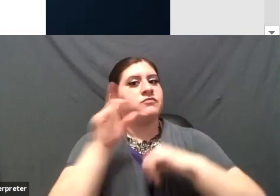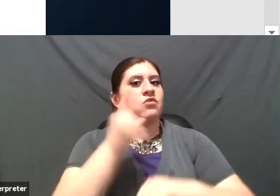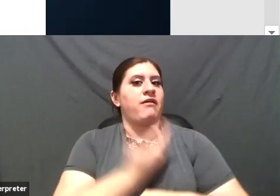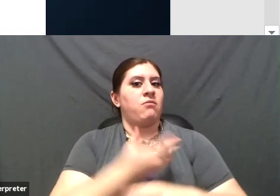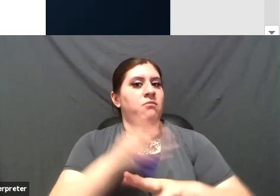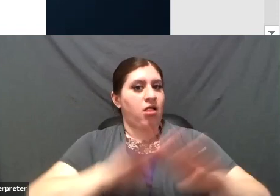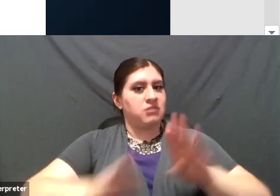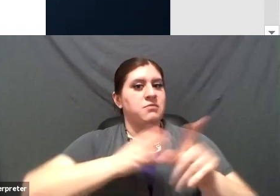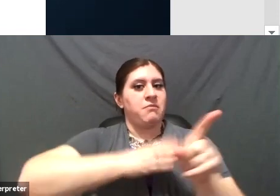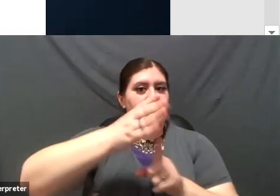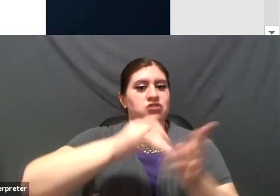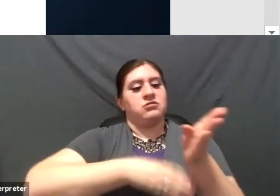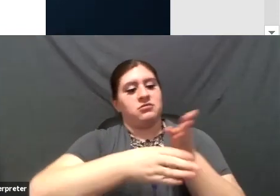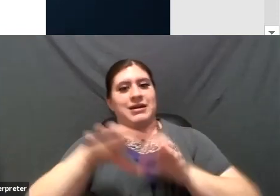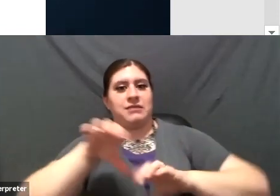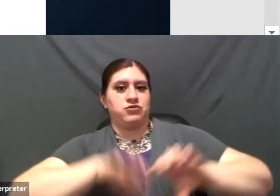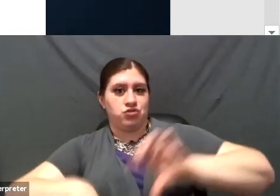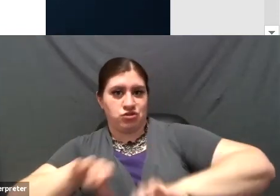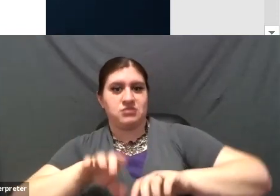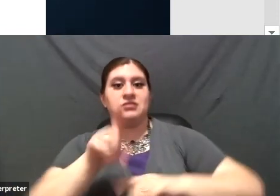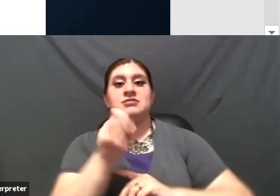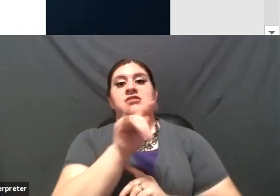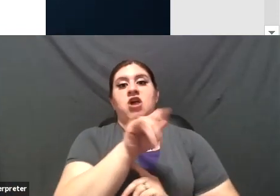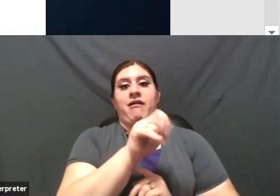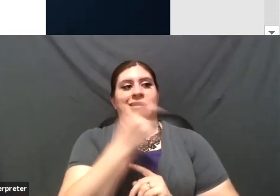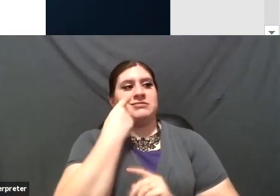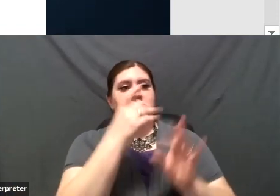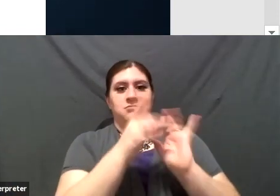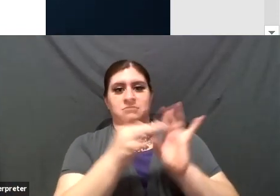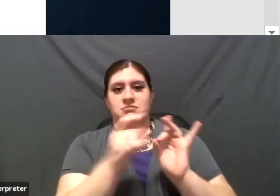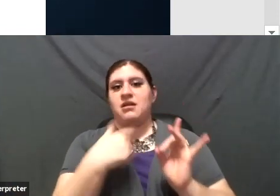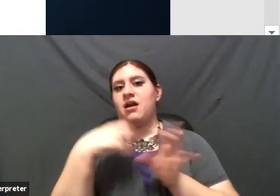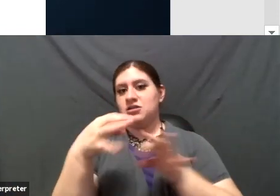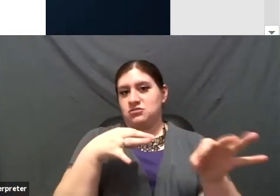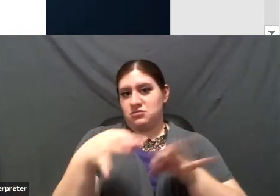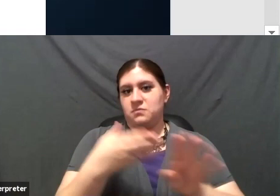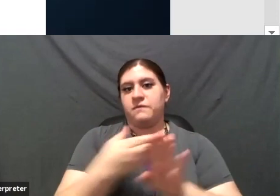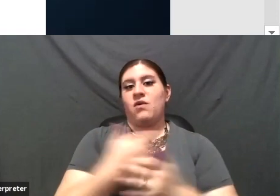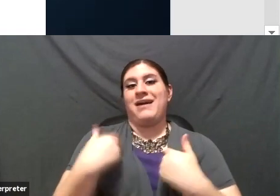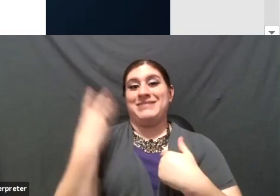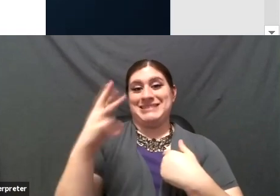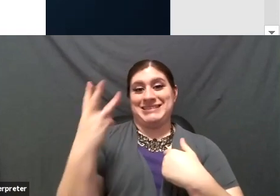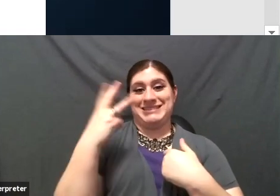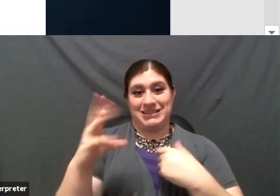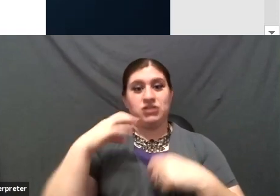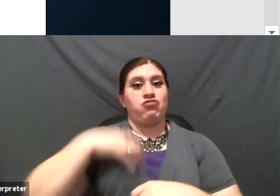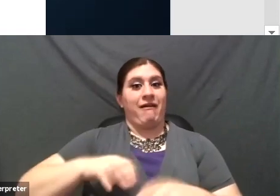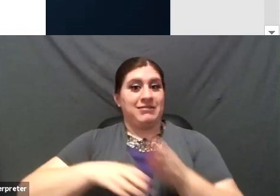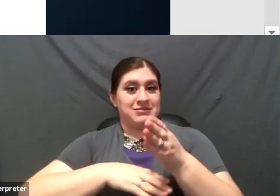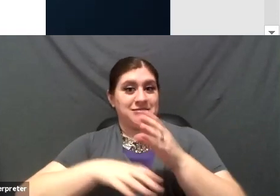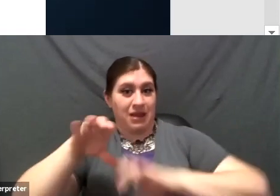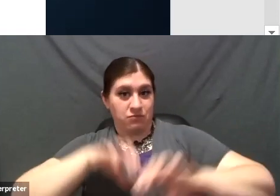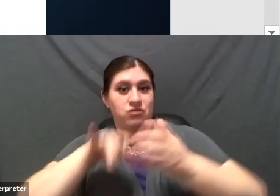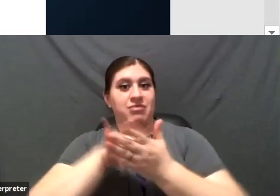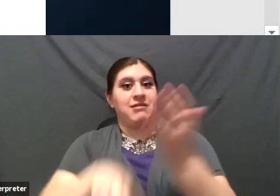majors is the chemistry minor. And as Dr. Christensen just mentioned, and as I talked about before, there's 16 credits in chemistry there. You can see that in the